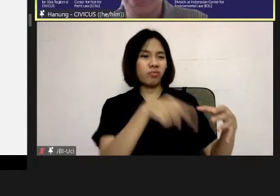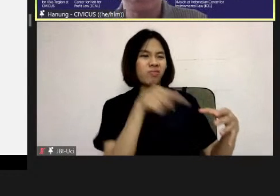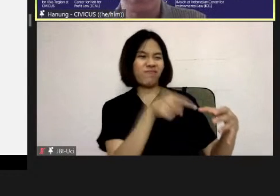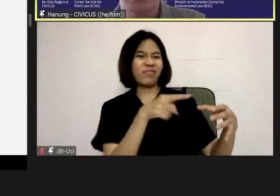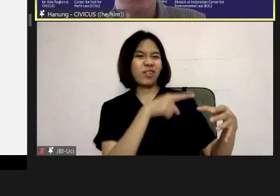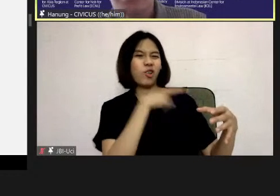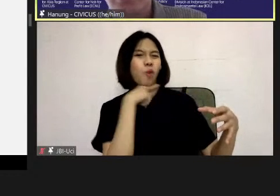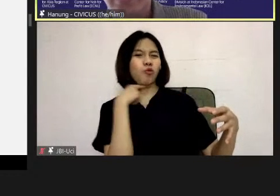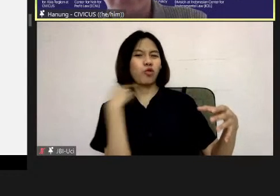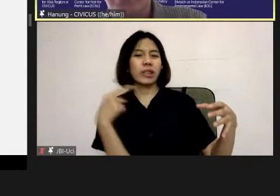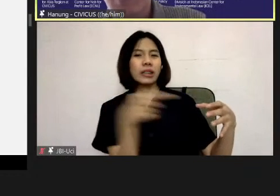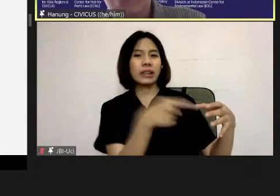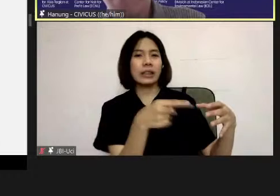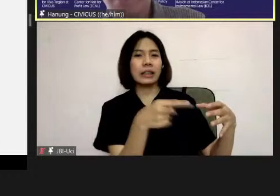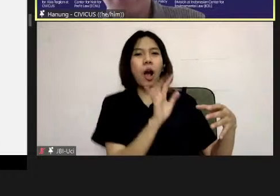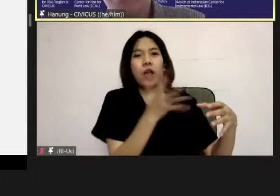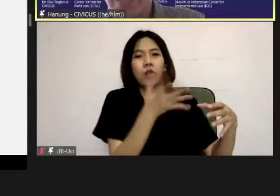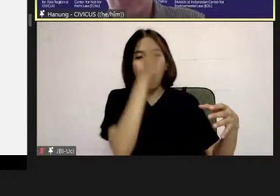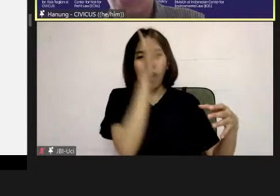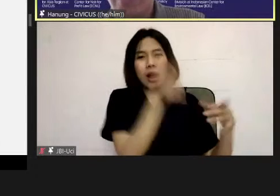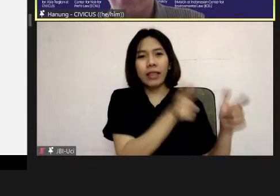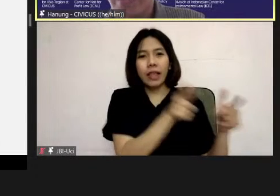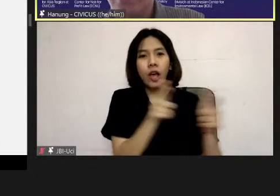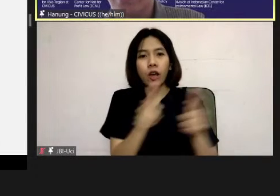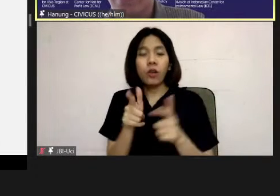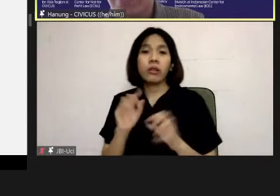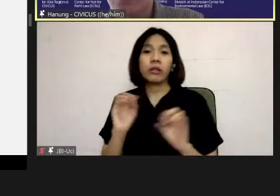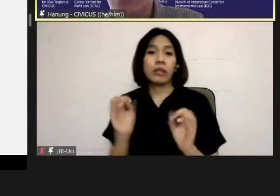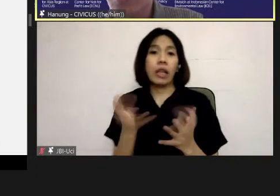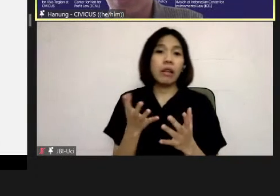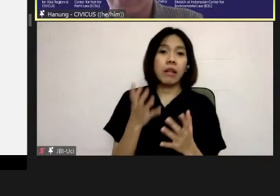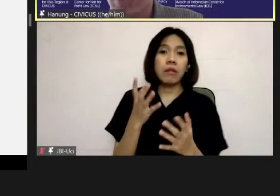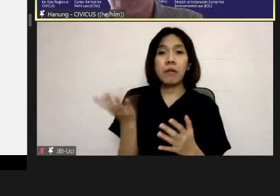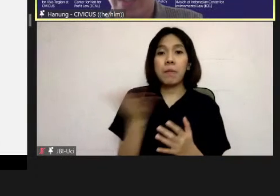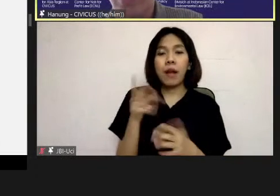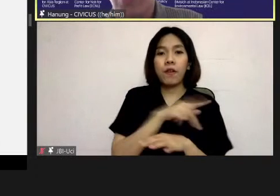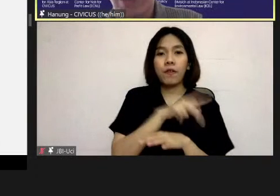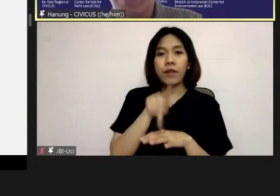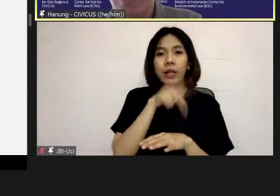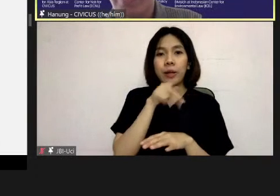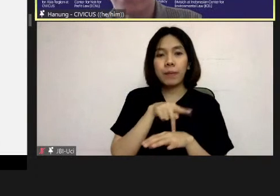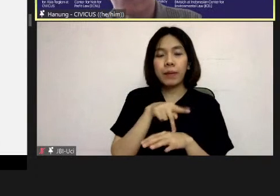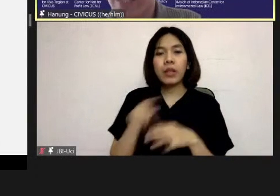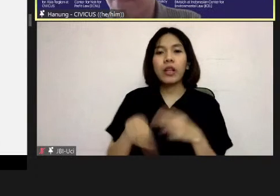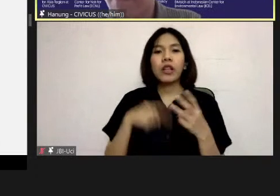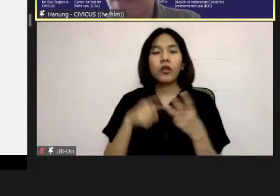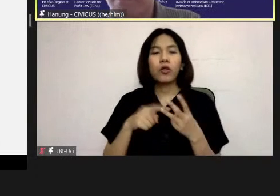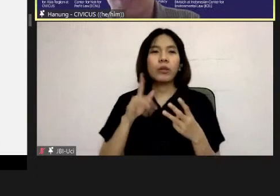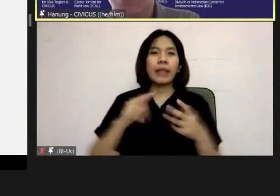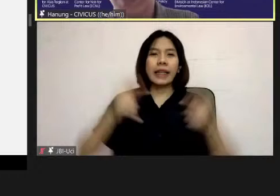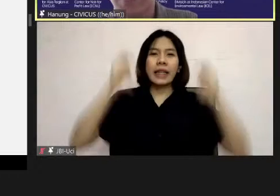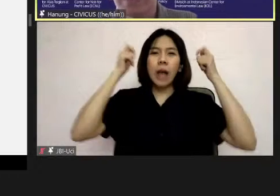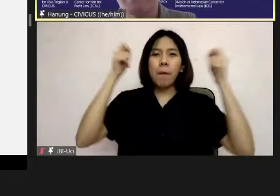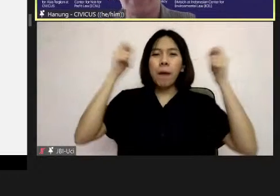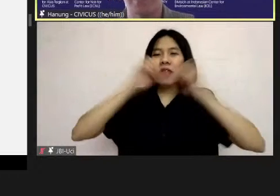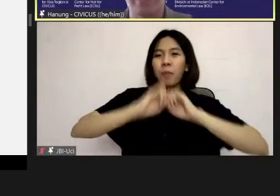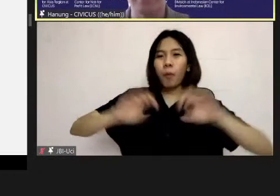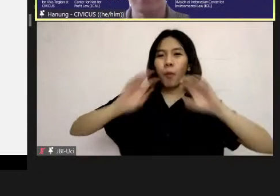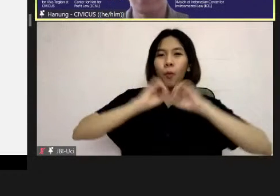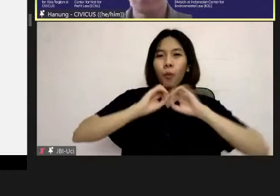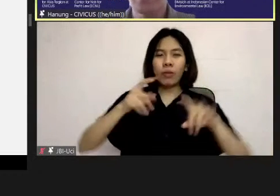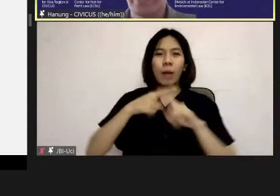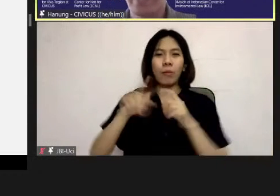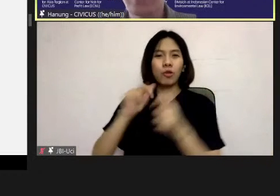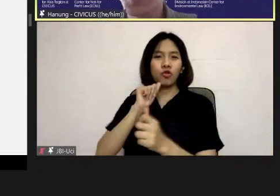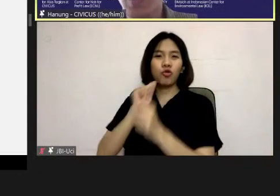of Duterte, and then smear campaigns and online attacks against journalists, as well as harassment against their family members, for example, in